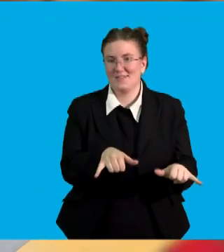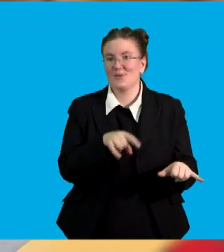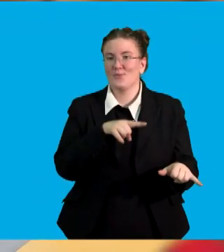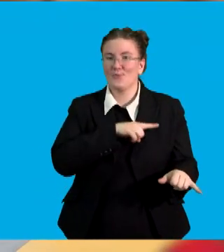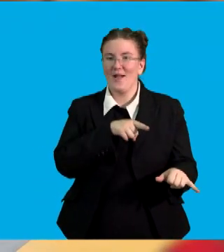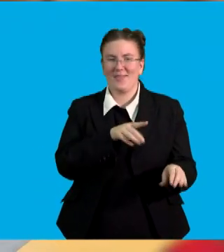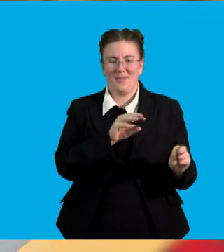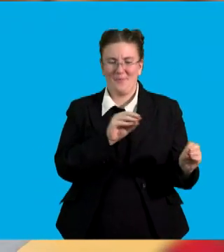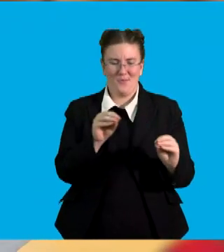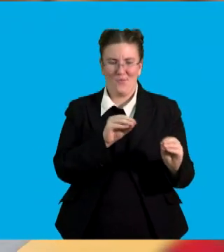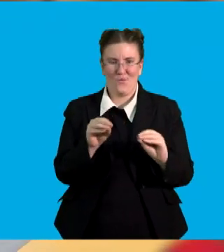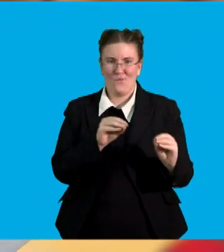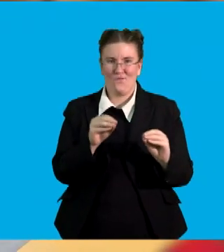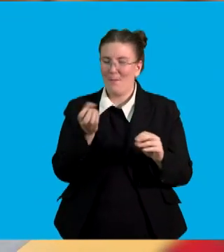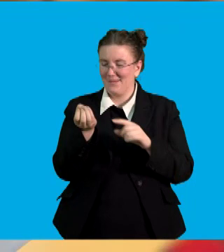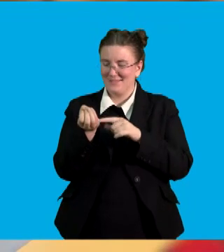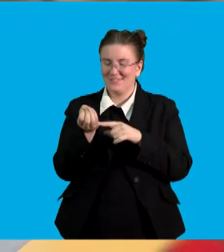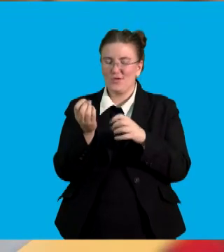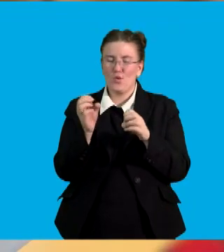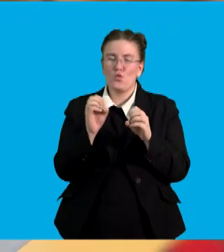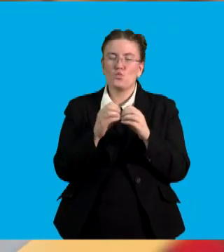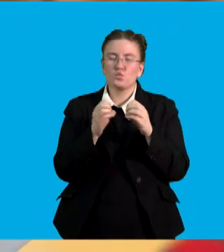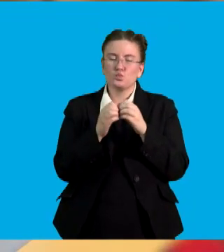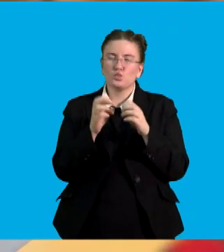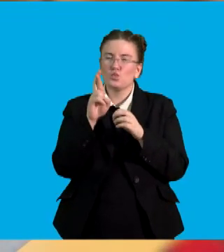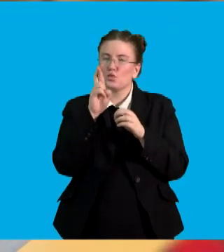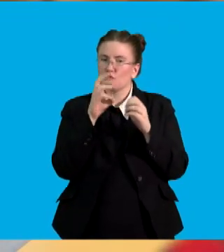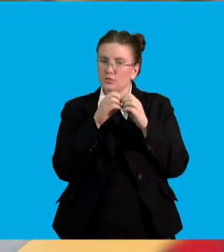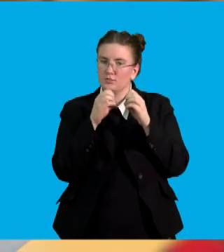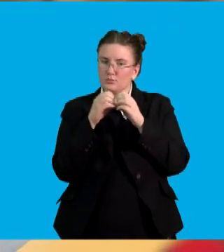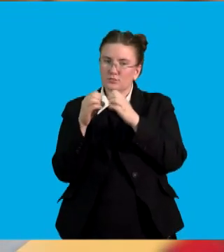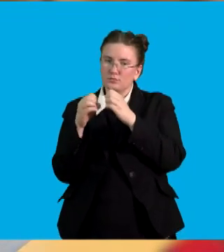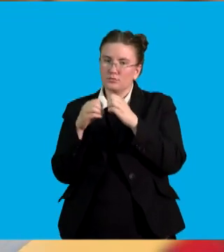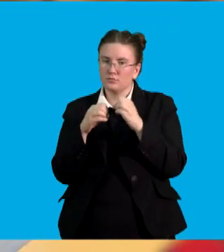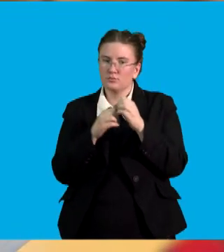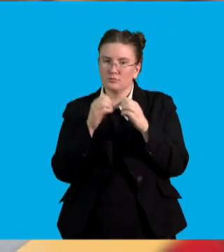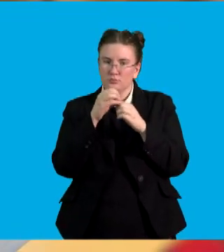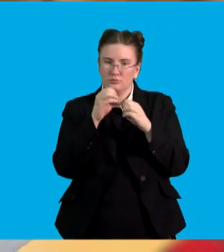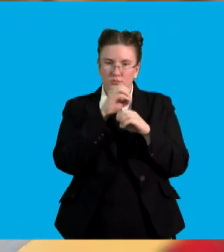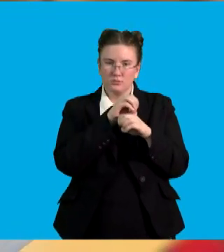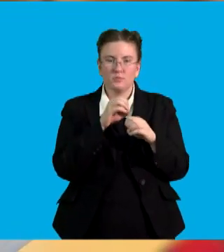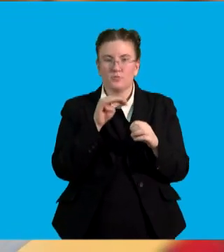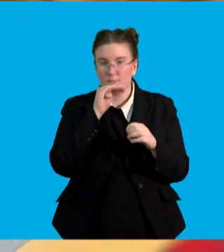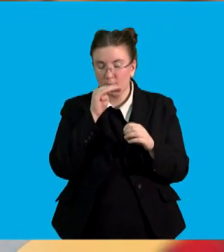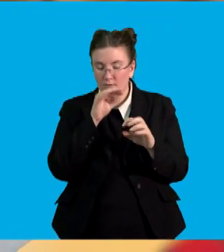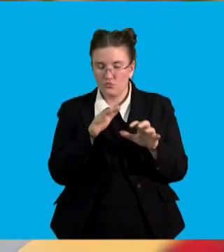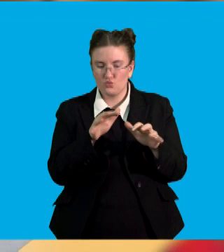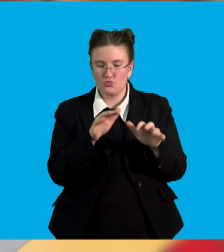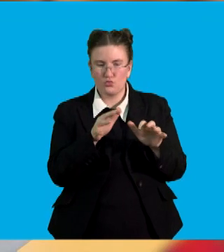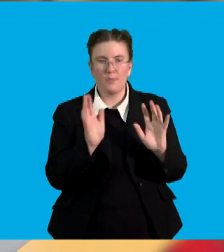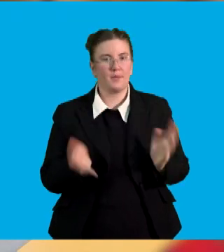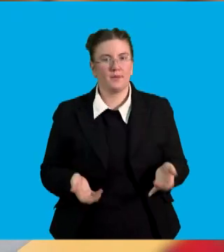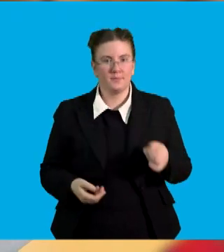so big to a point that those particles are closely packed together, and because of that, they just vibrate around a fixed